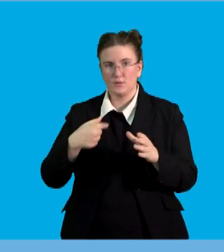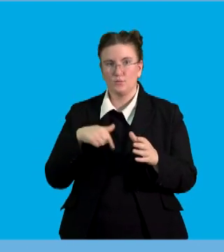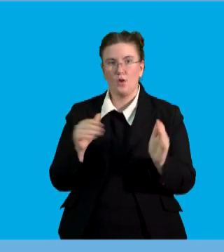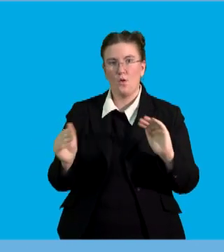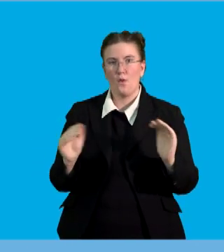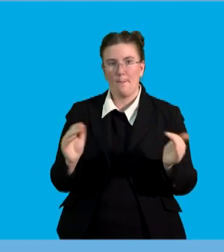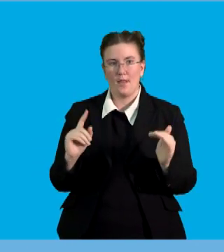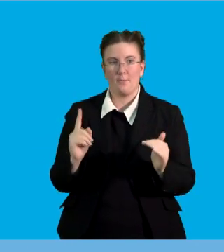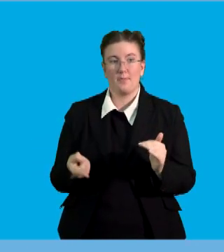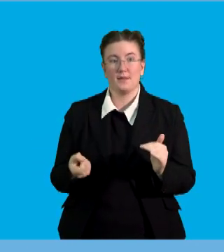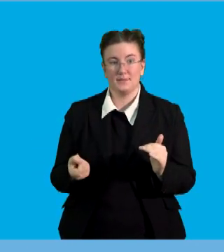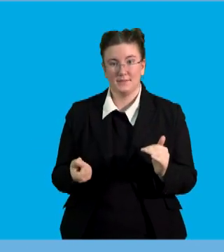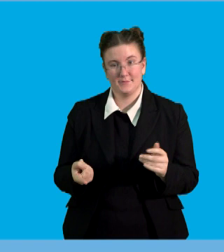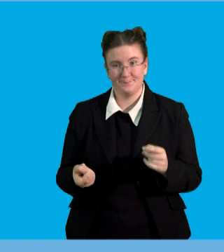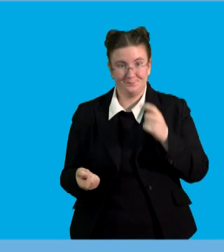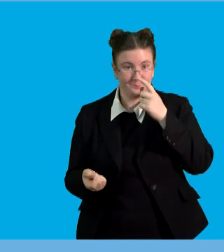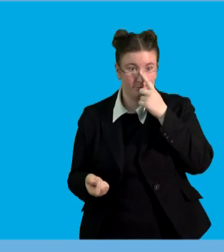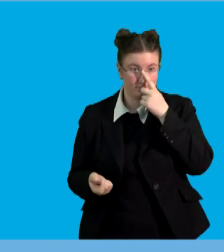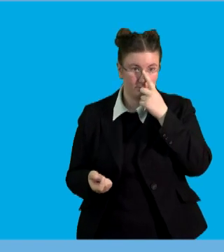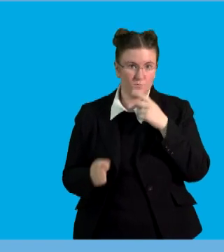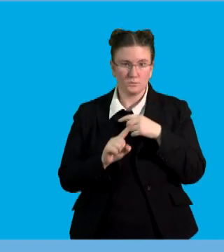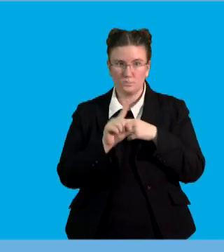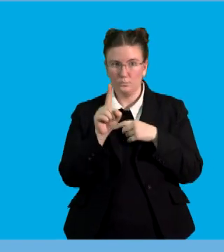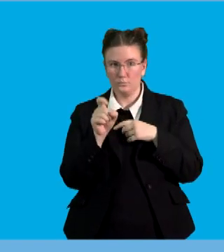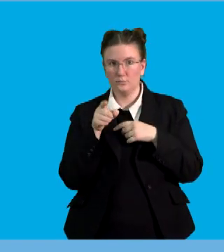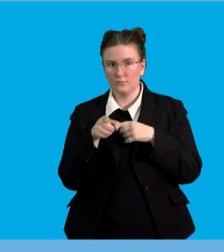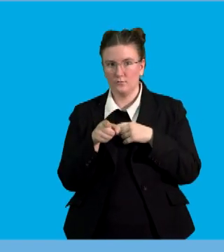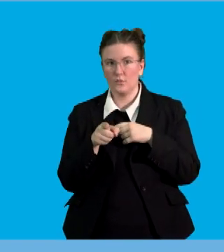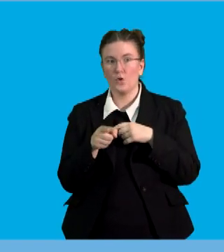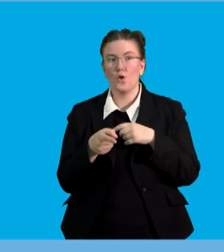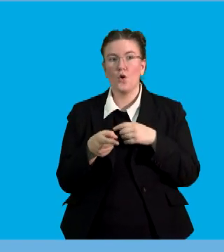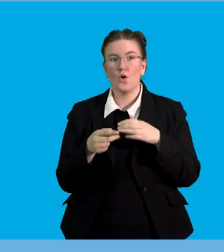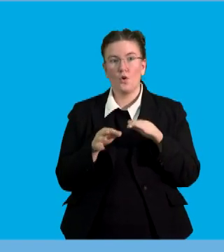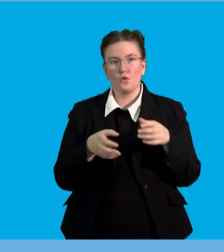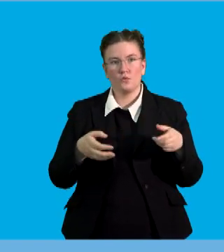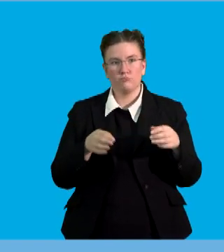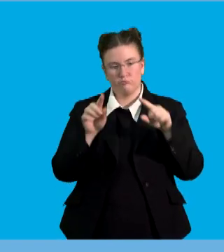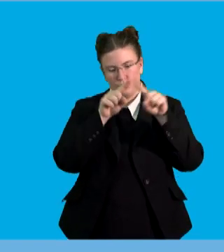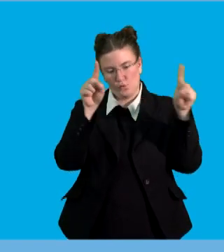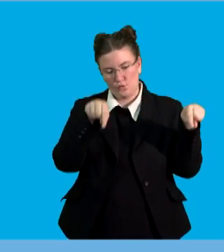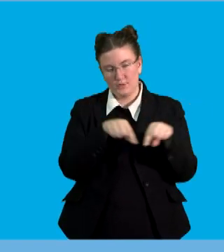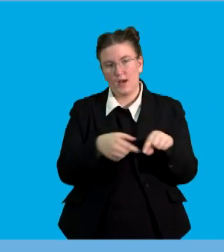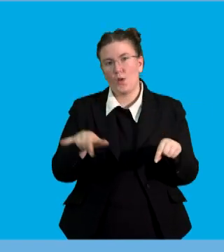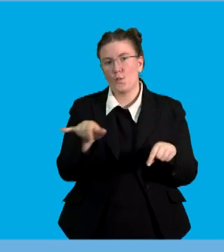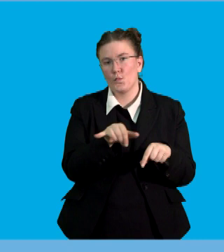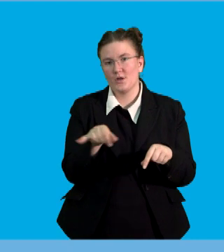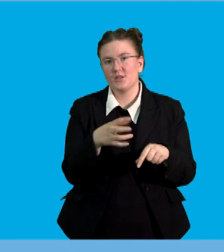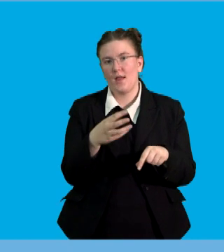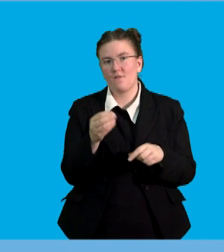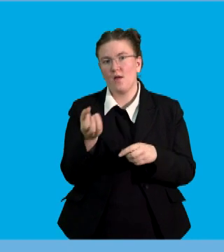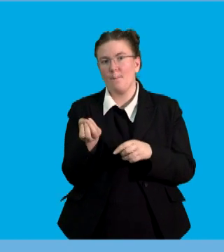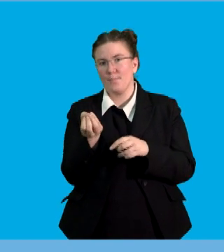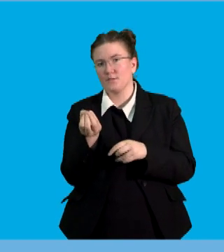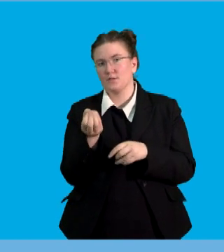identical containers below. We have solid, liquid, and gas. Question is, which container contains the